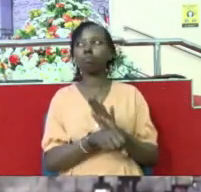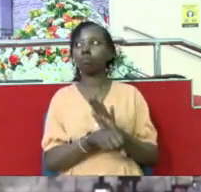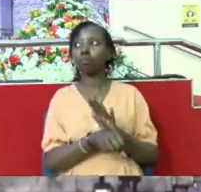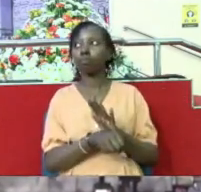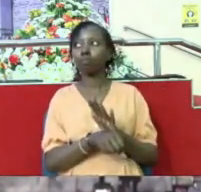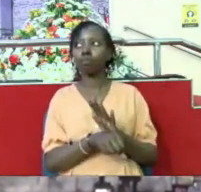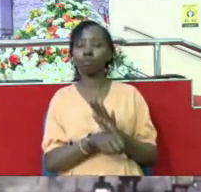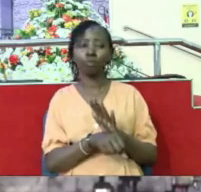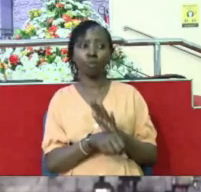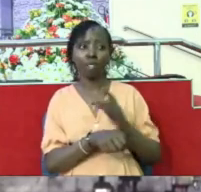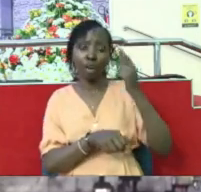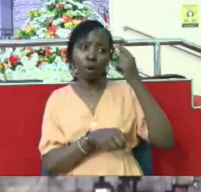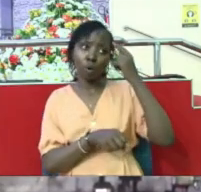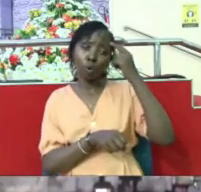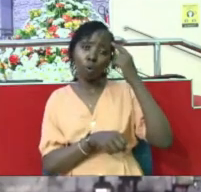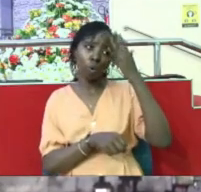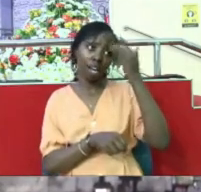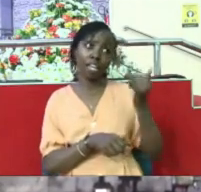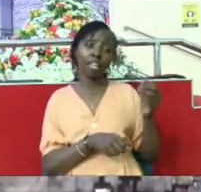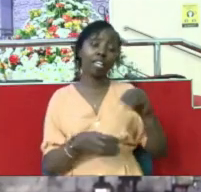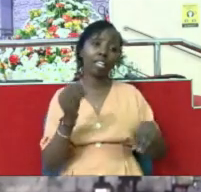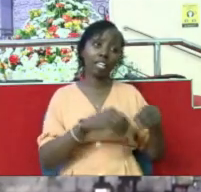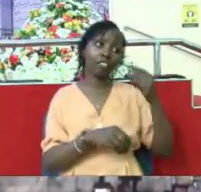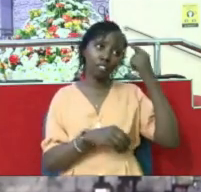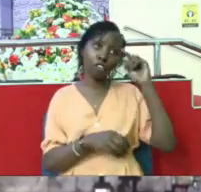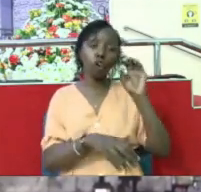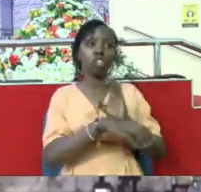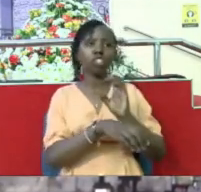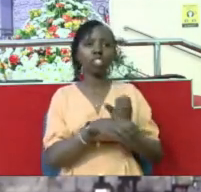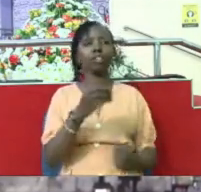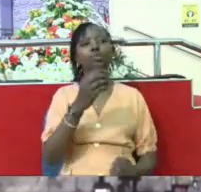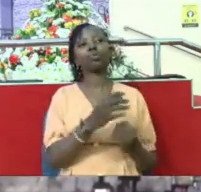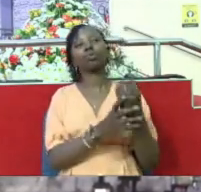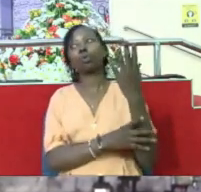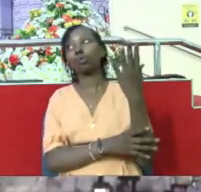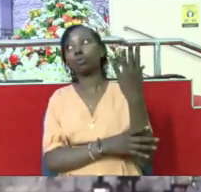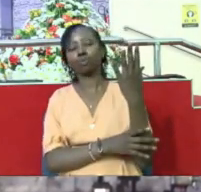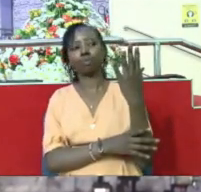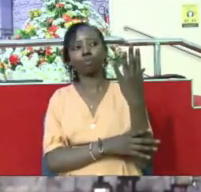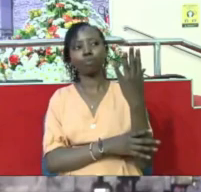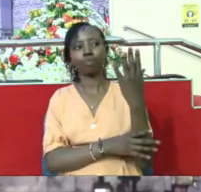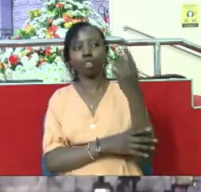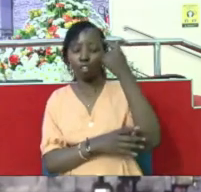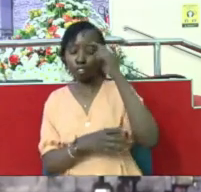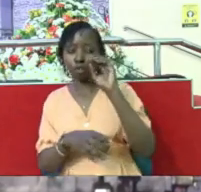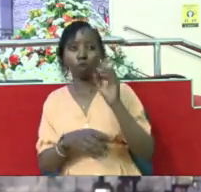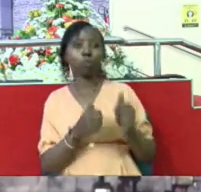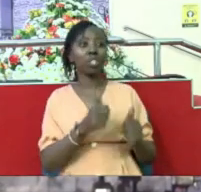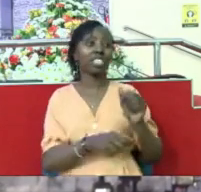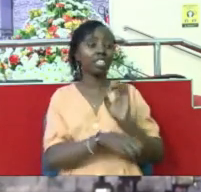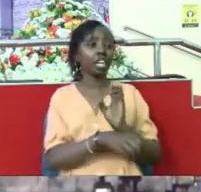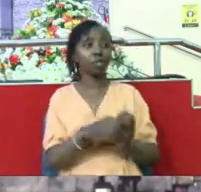for the cause of advancement of the gospel for the church in Jerusalem.